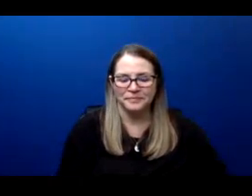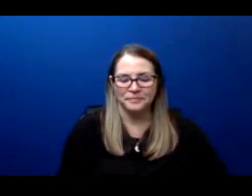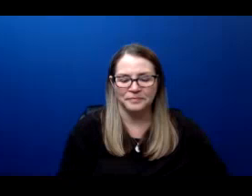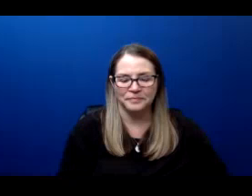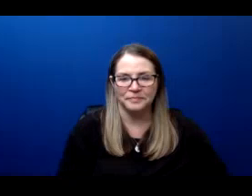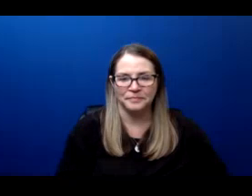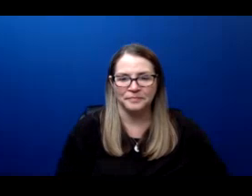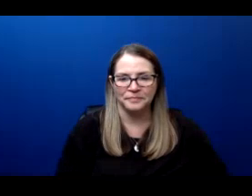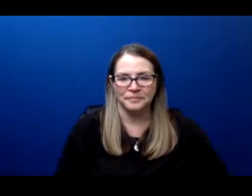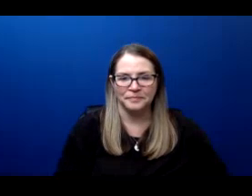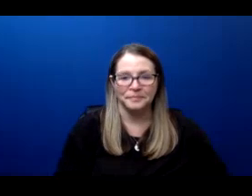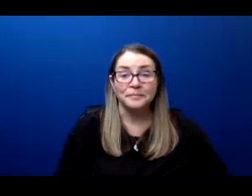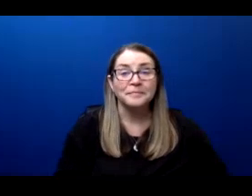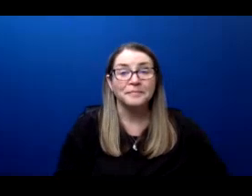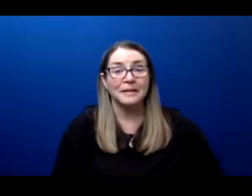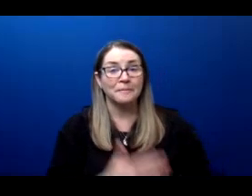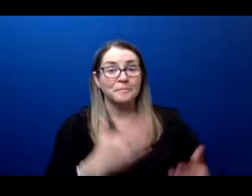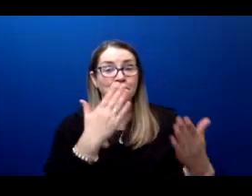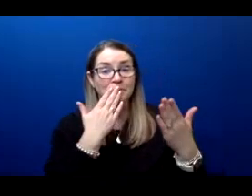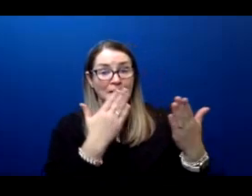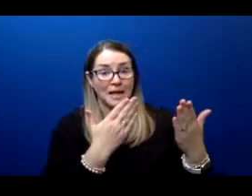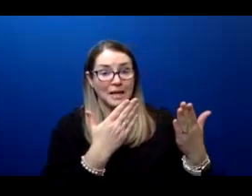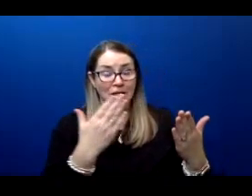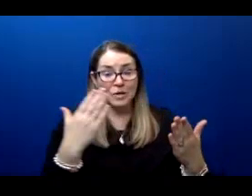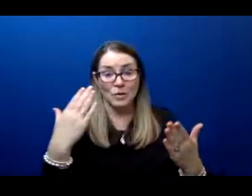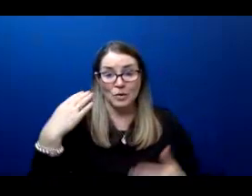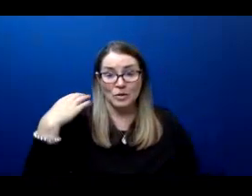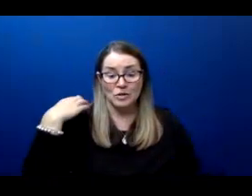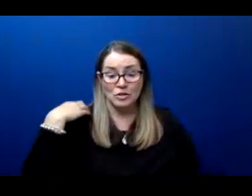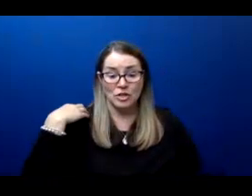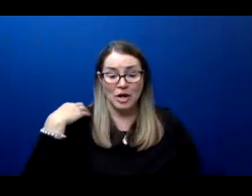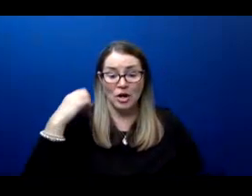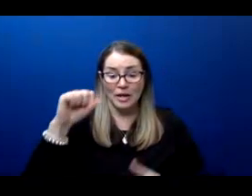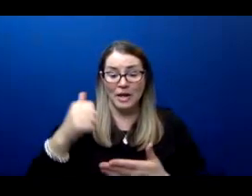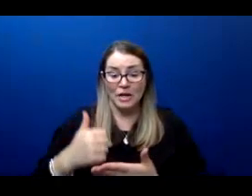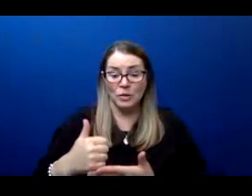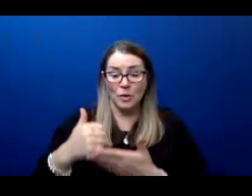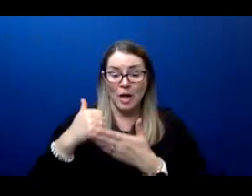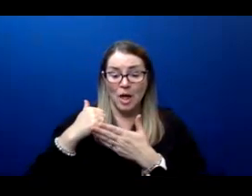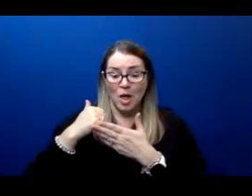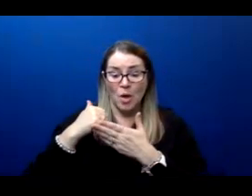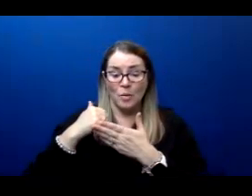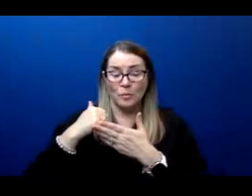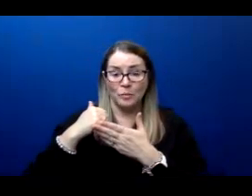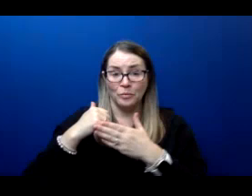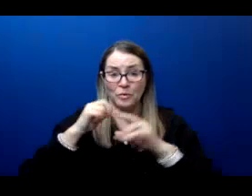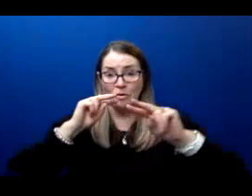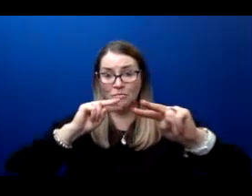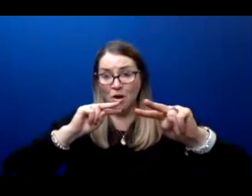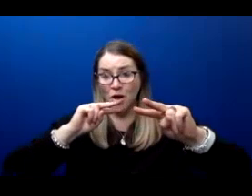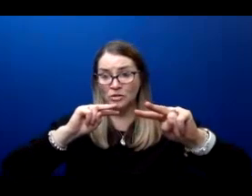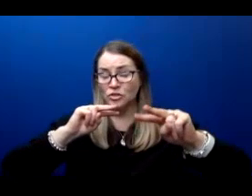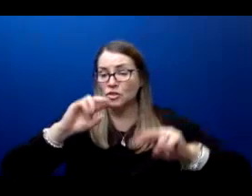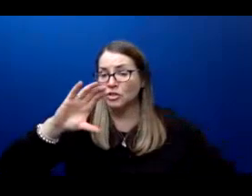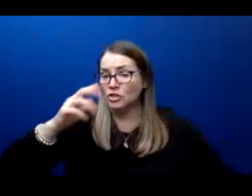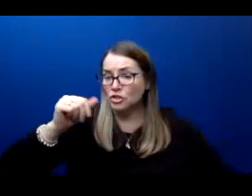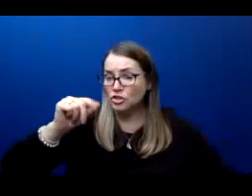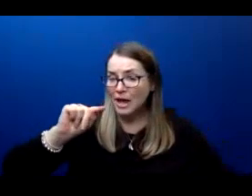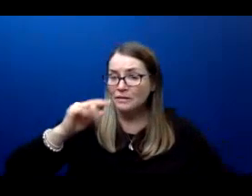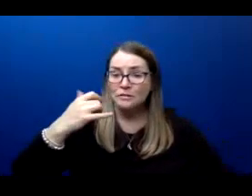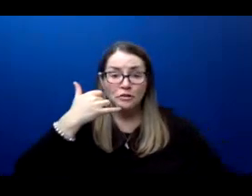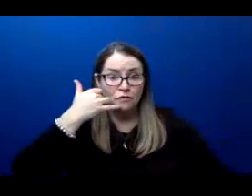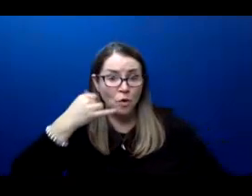Thank you, Mr. Chair. Alex, can you please help me monitor the chat, the phone line? Are